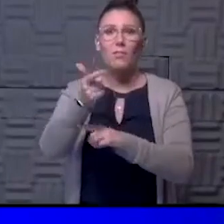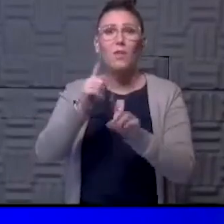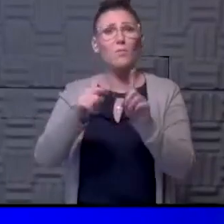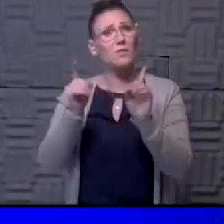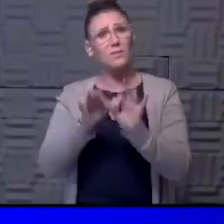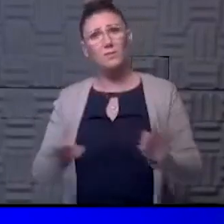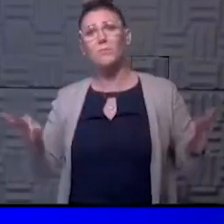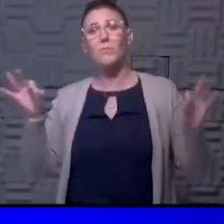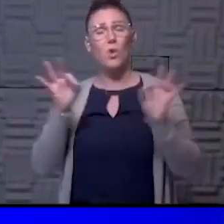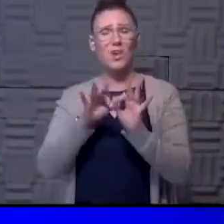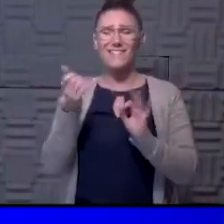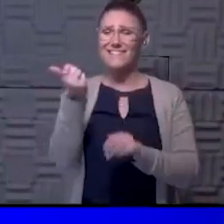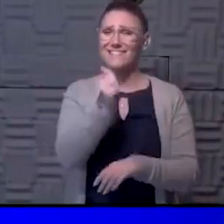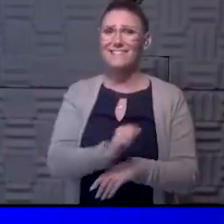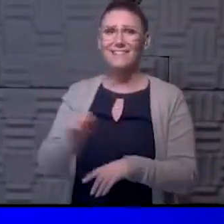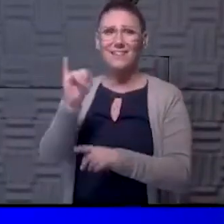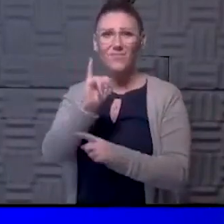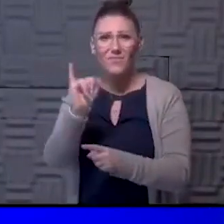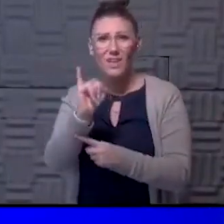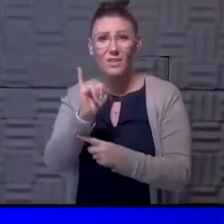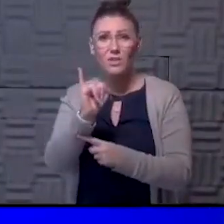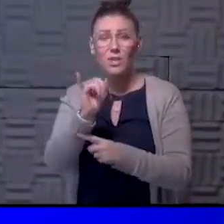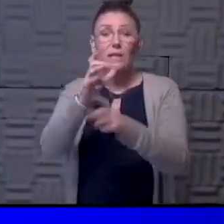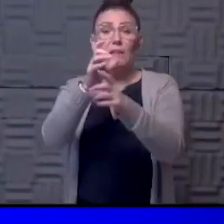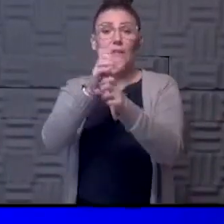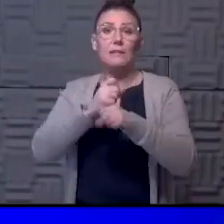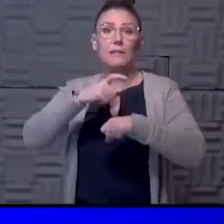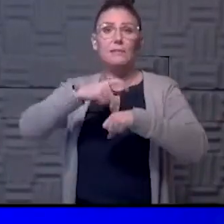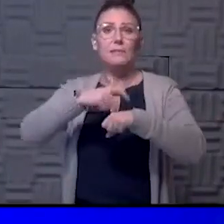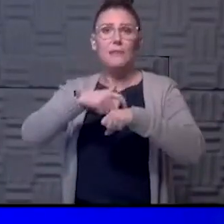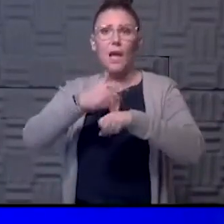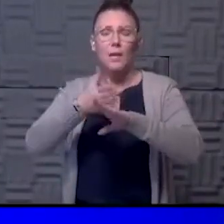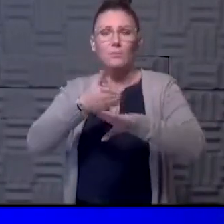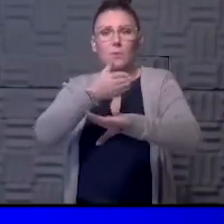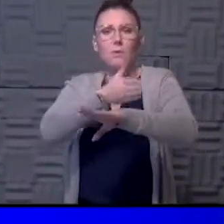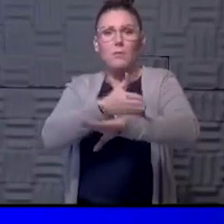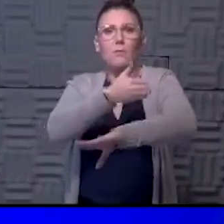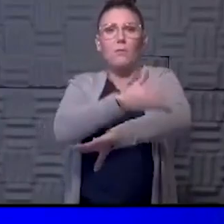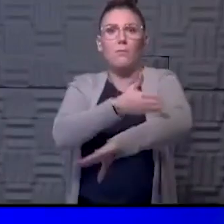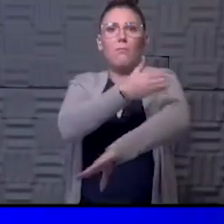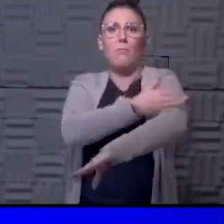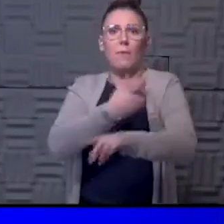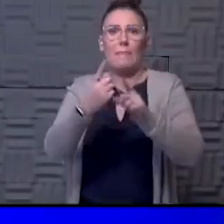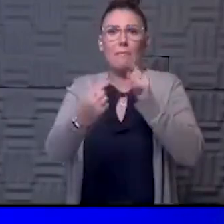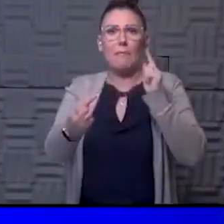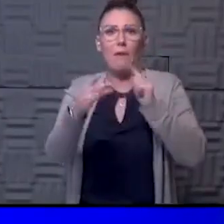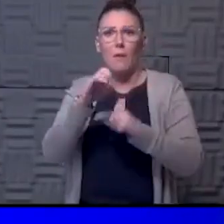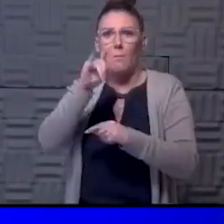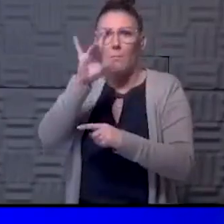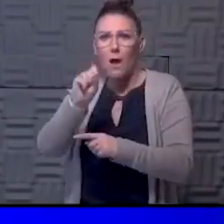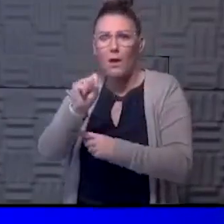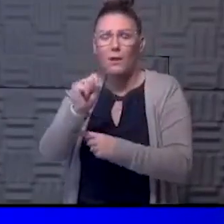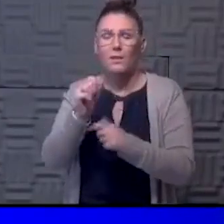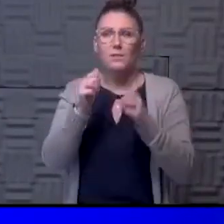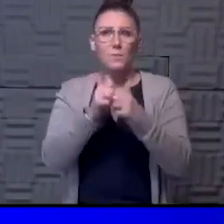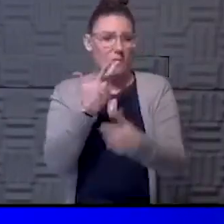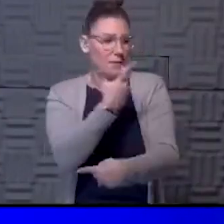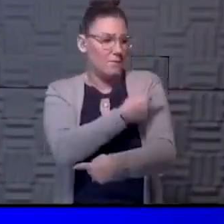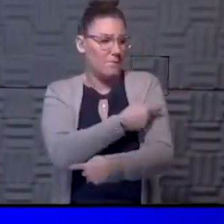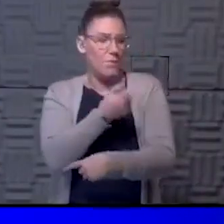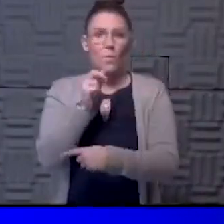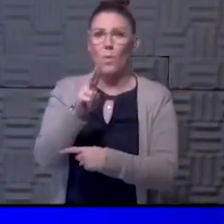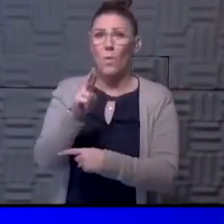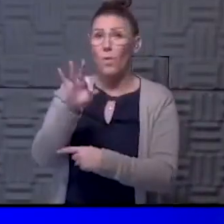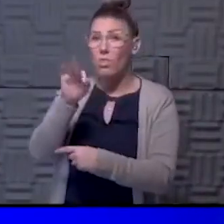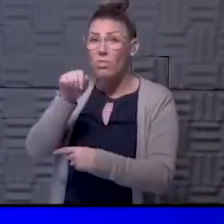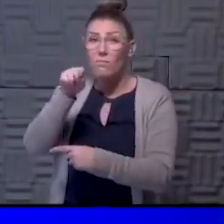because just with any infection, it takes time to build up antibodies. Even with this vaccination or influenza vaccination, it